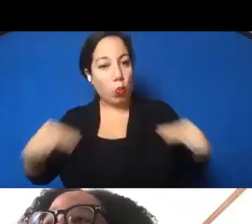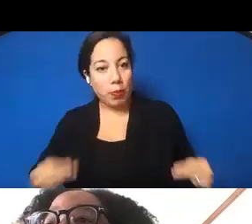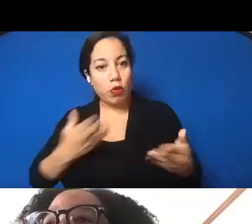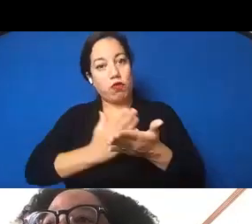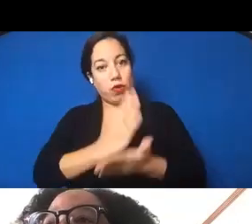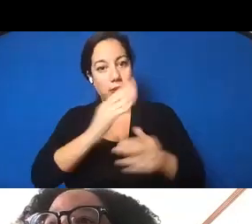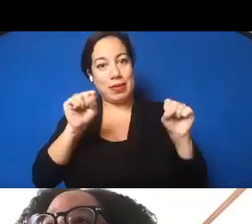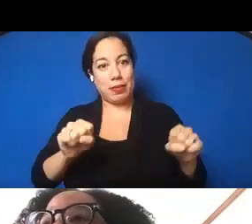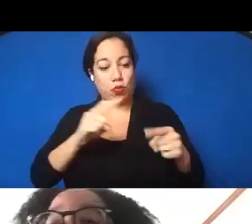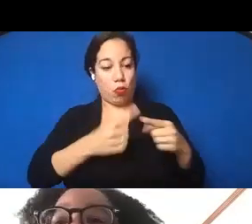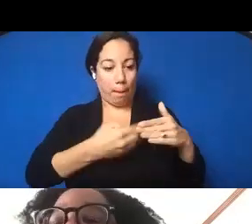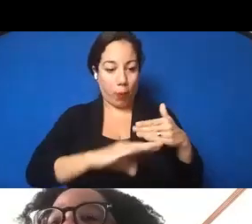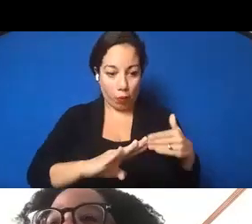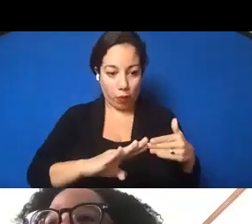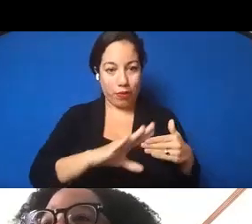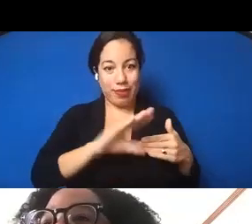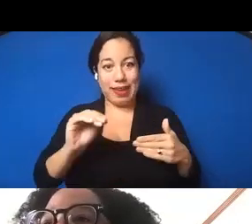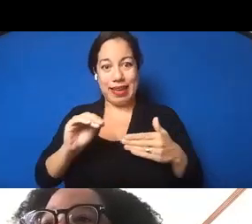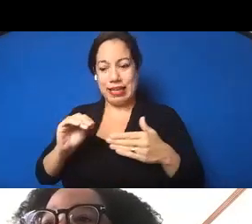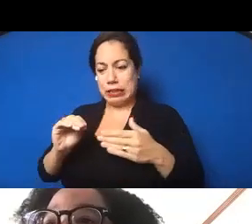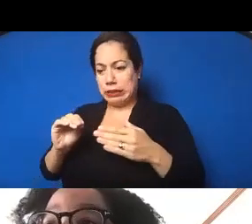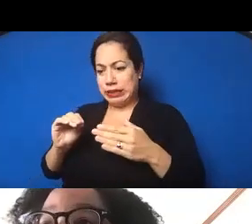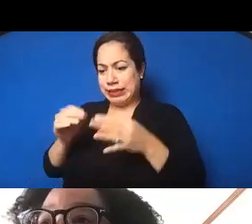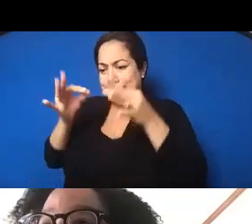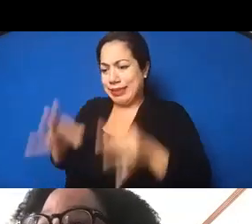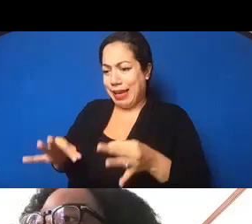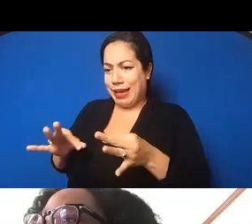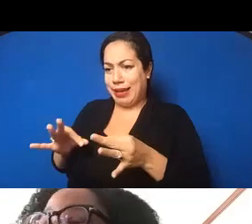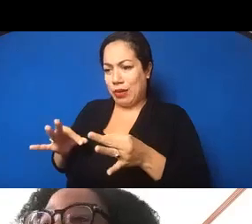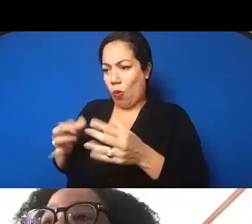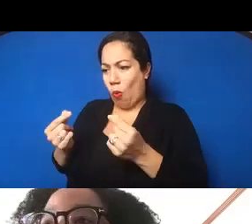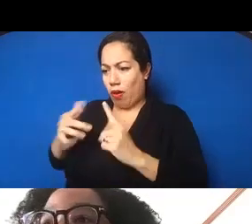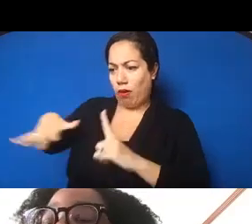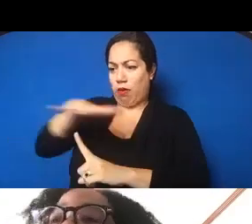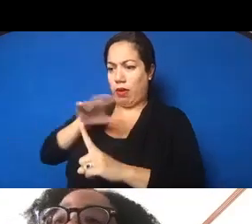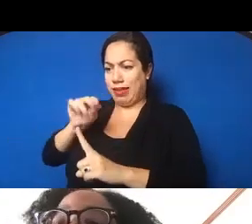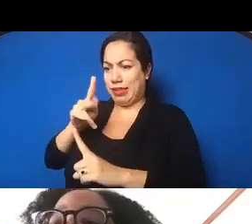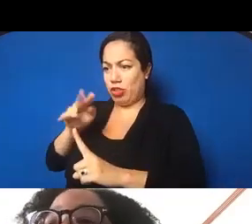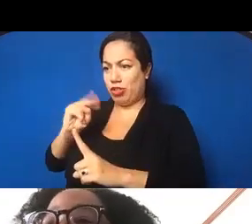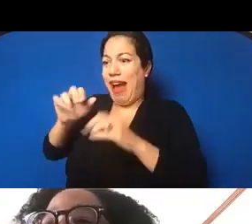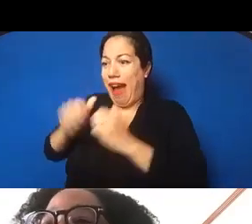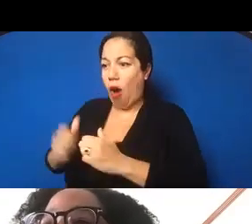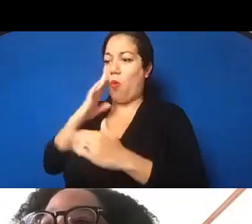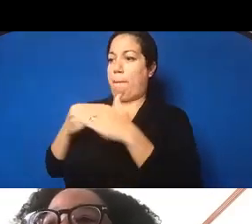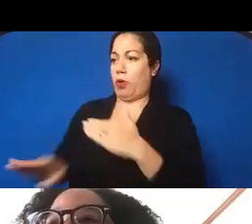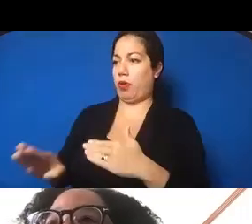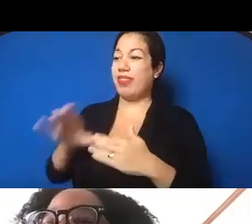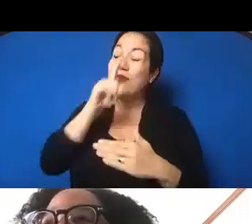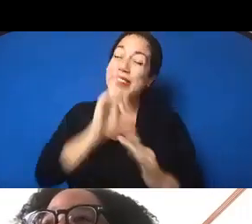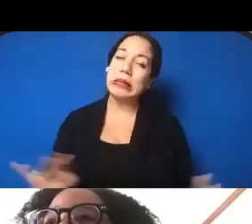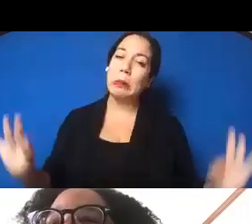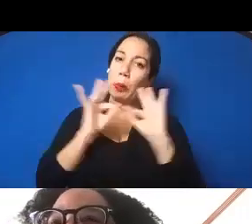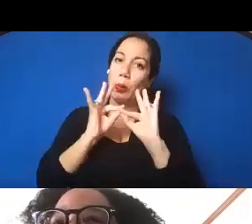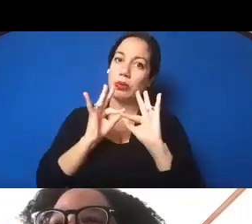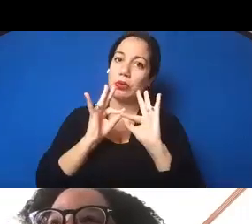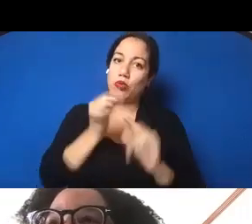to birth and to determine the conditions under which they will birth. And that's a really important context